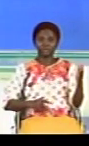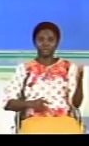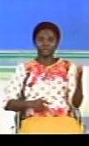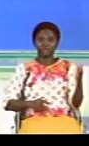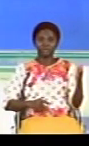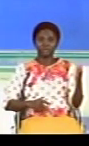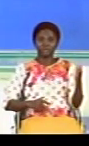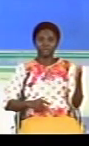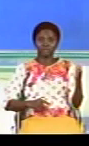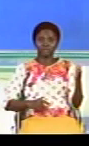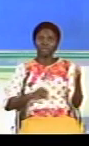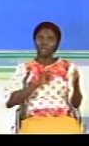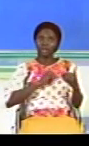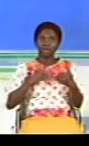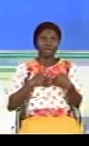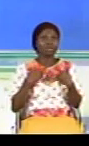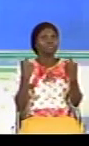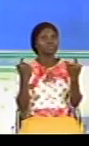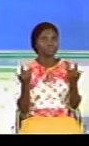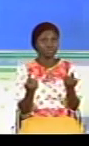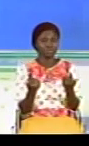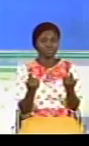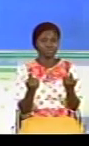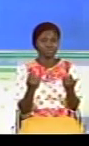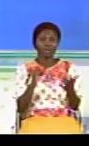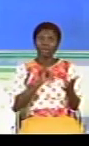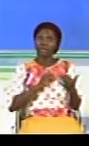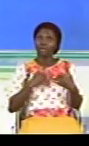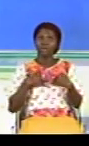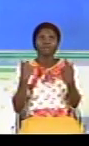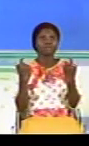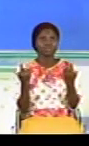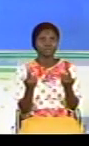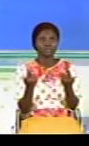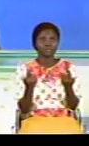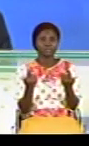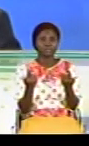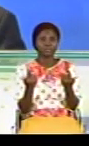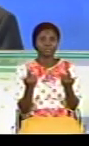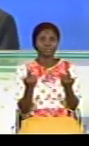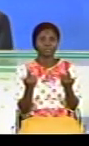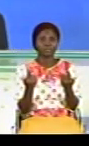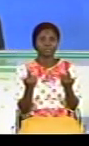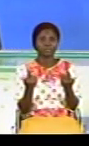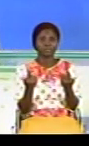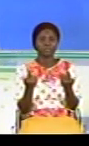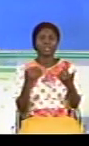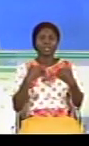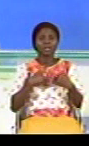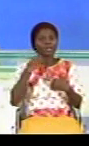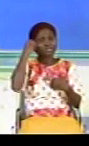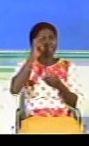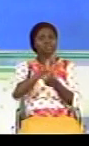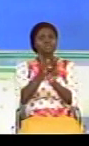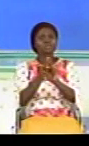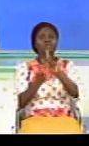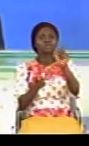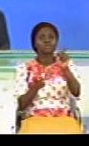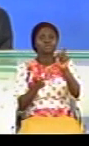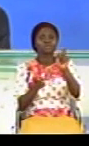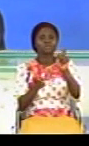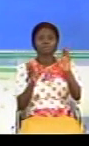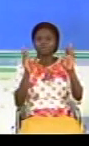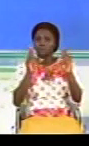I have sinned. I have sinned. Has he repented? No, he didn't turn